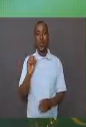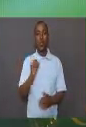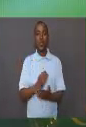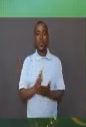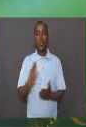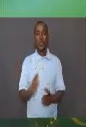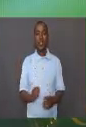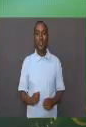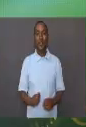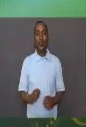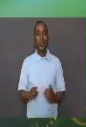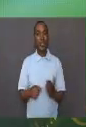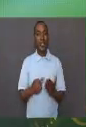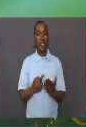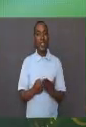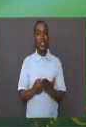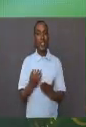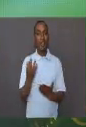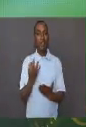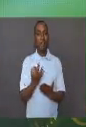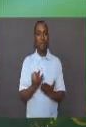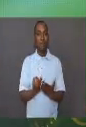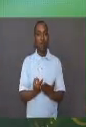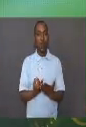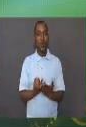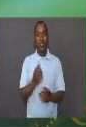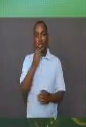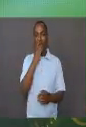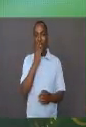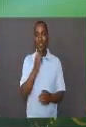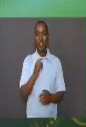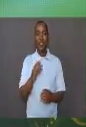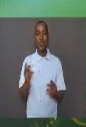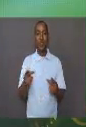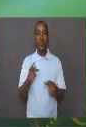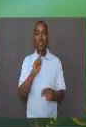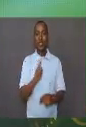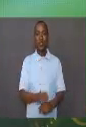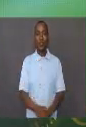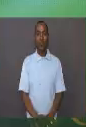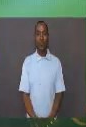These can be in the form of a culture medium.